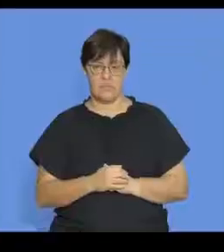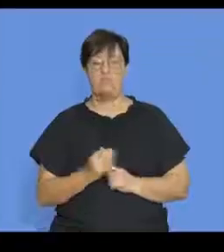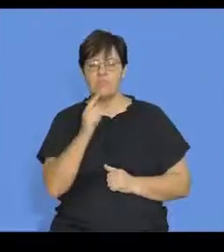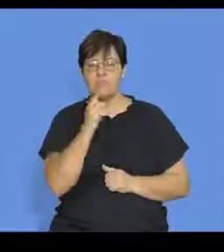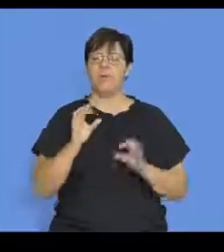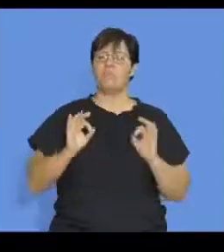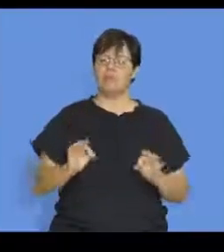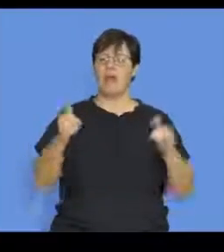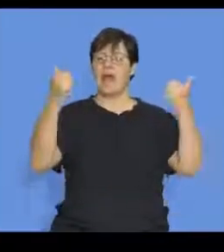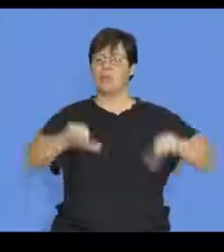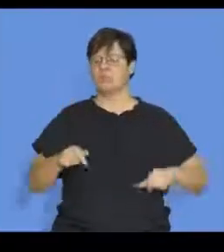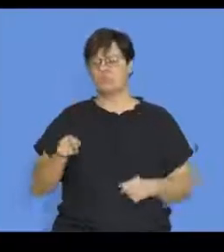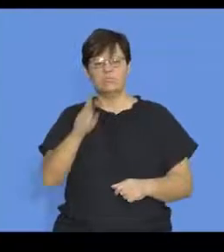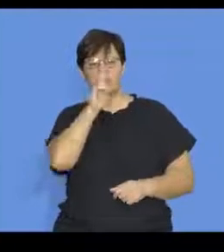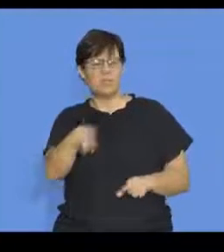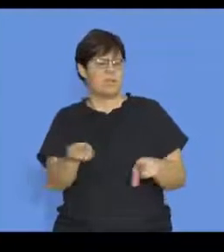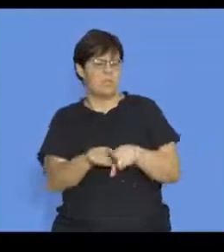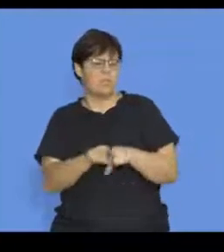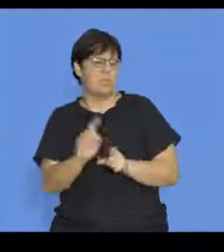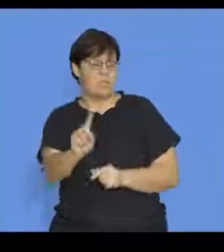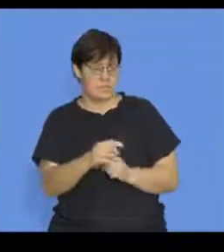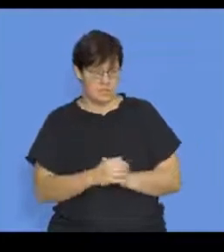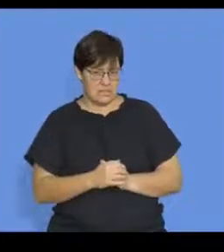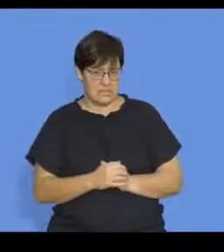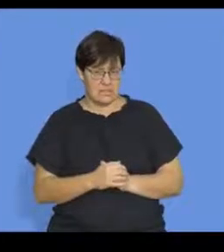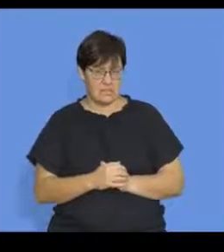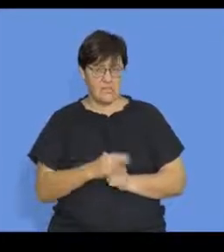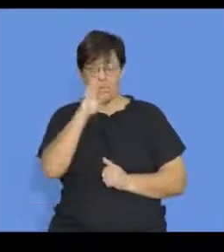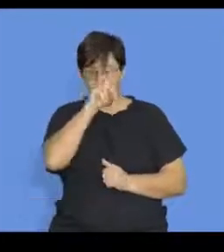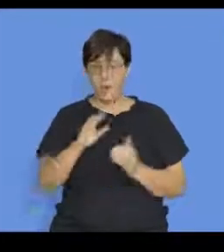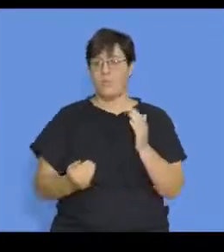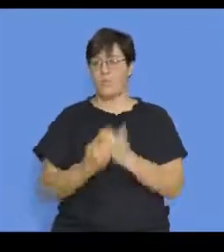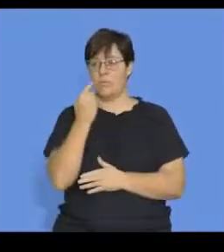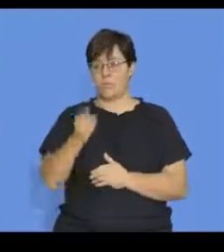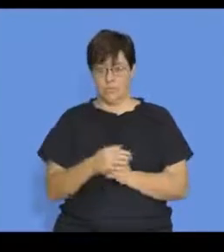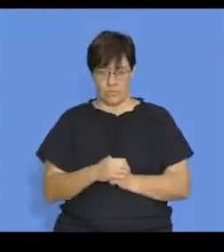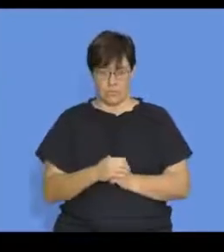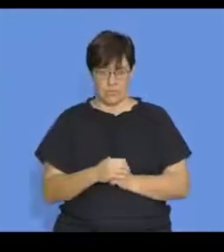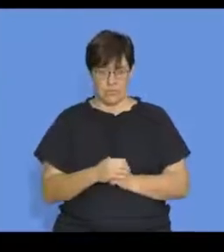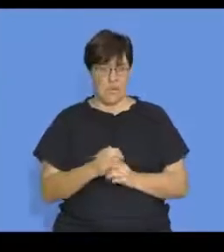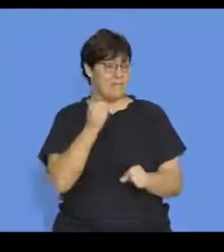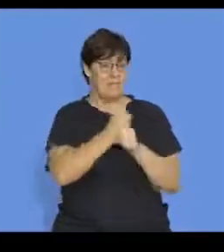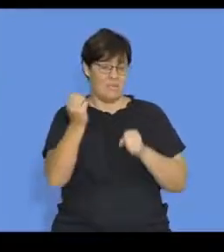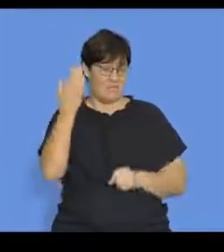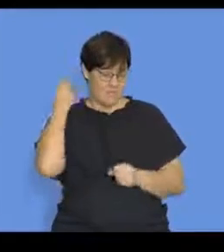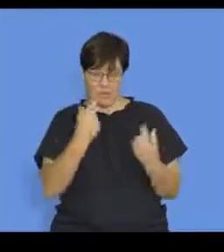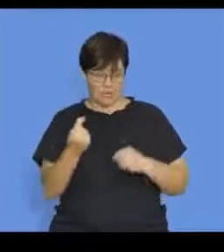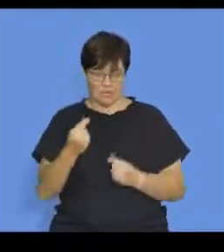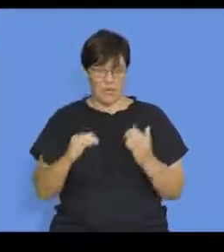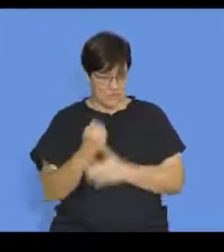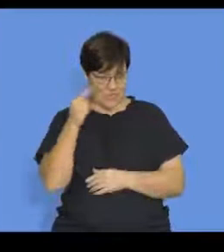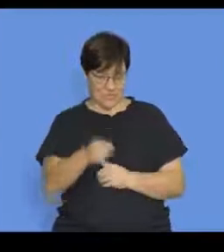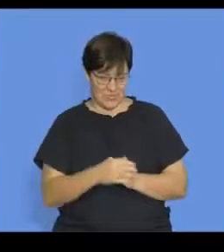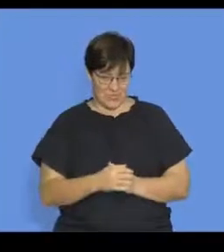let's look at what an appropriation account looks like, because remember, this is new. You haven't done this